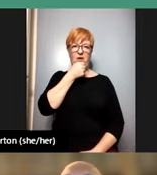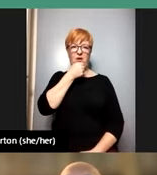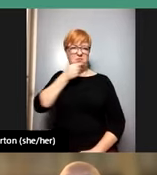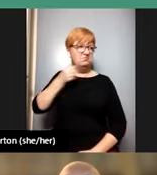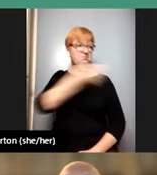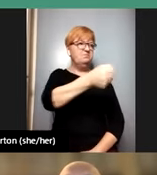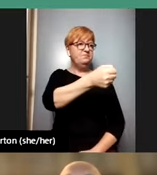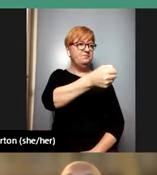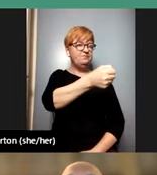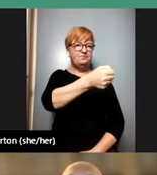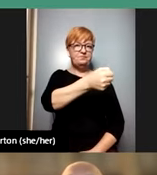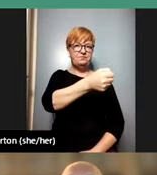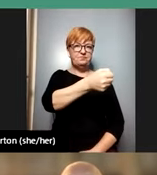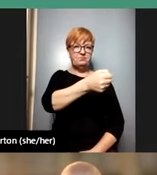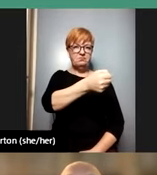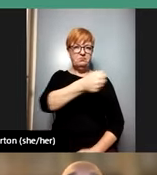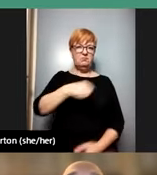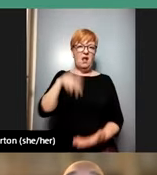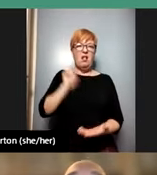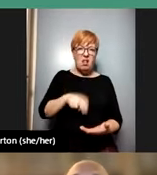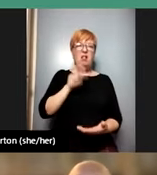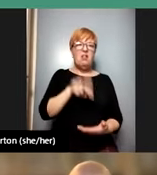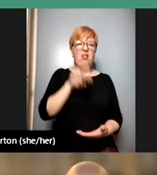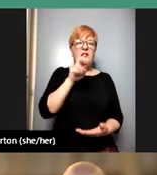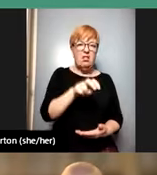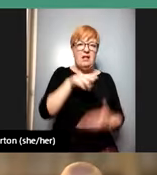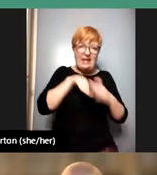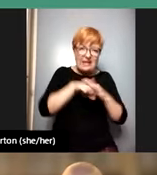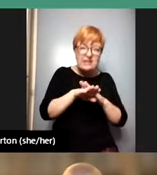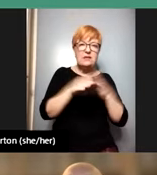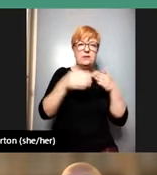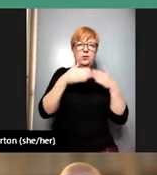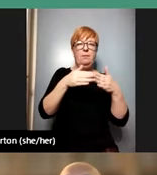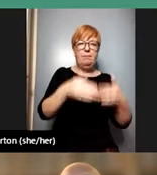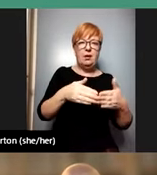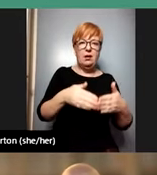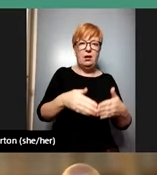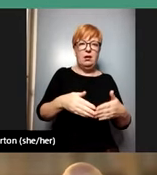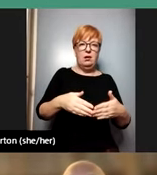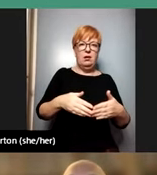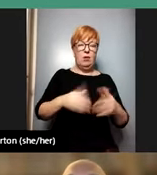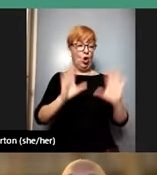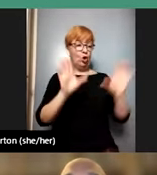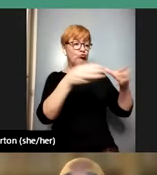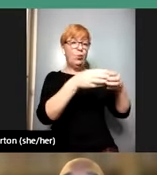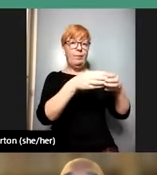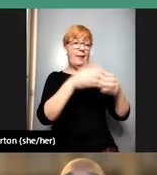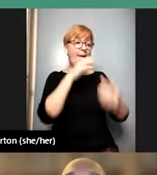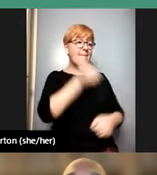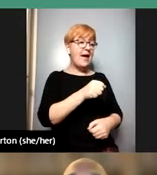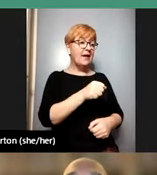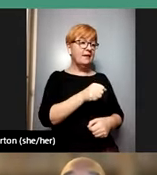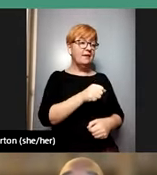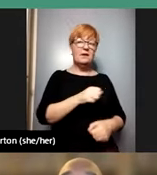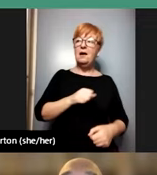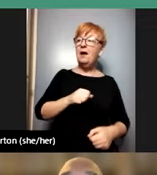He pulls his bulk up the gangplank onto the deck. There are a group of men there, leaning starboard